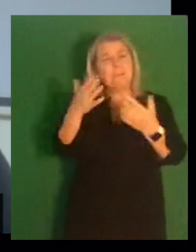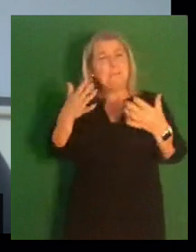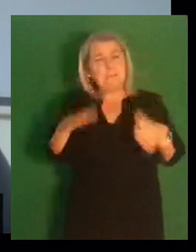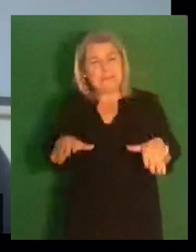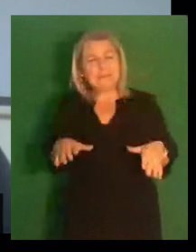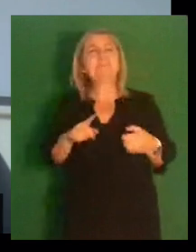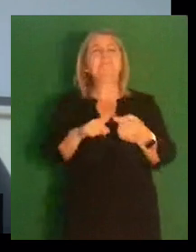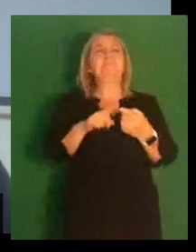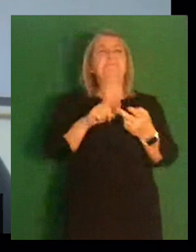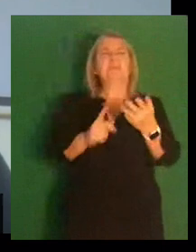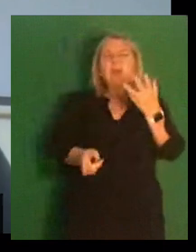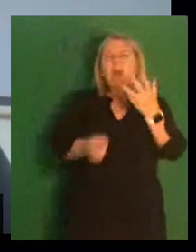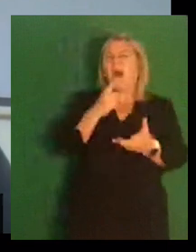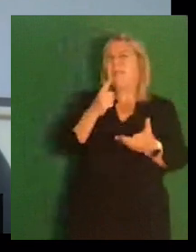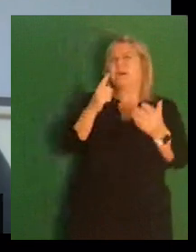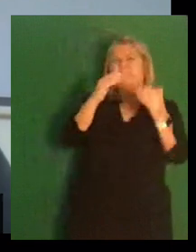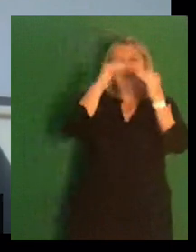structural inequalities